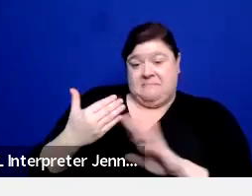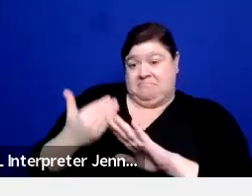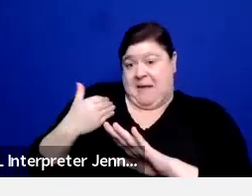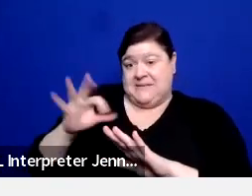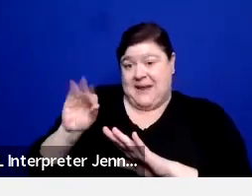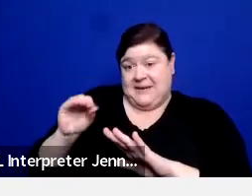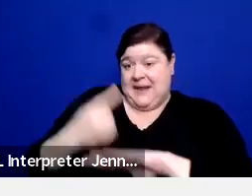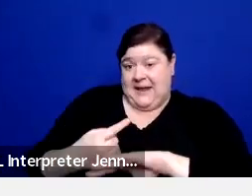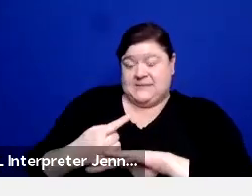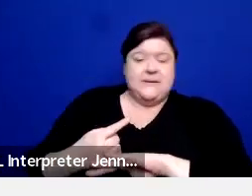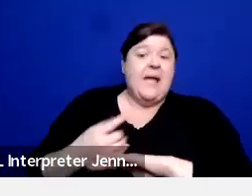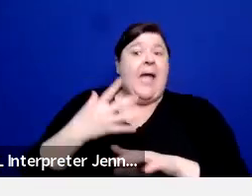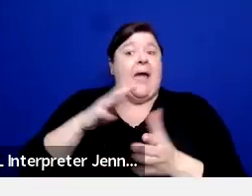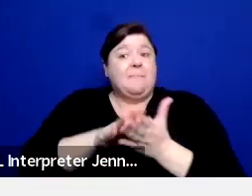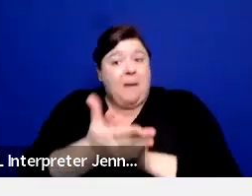isolate.